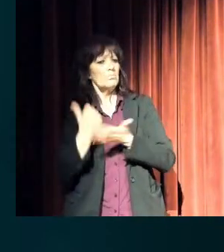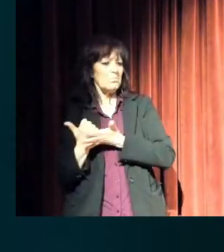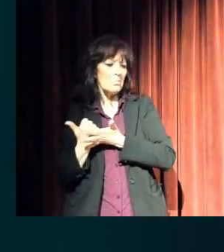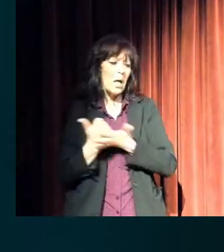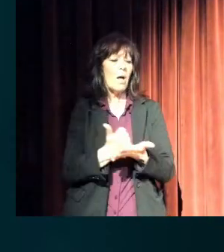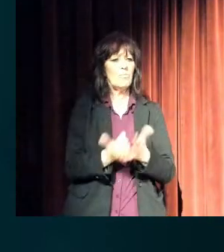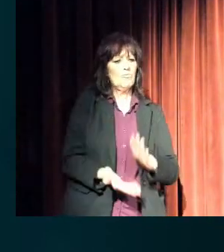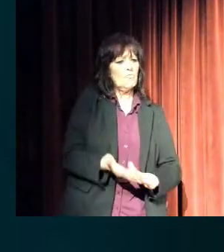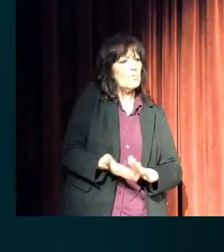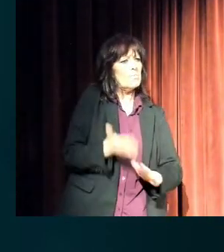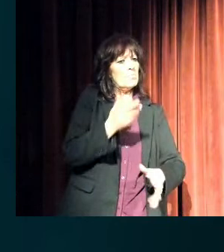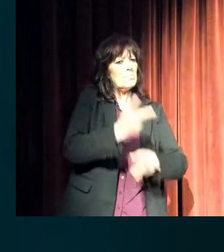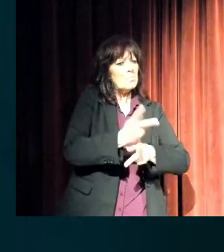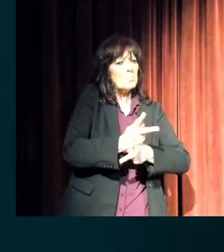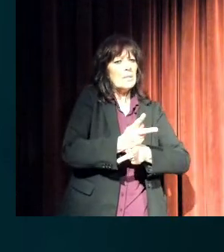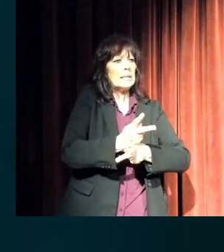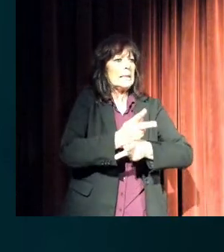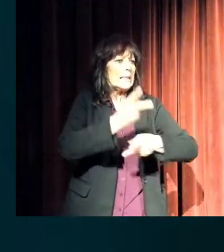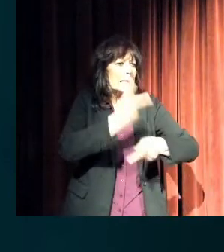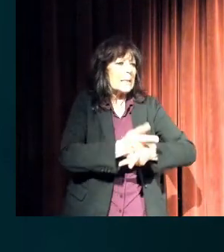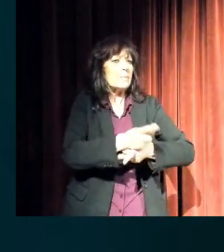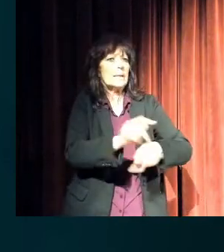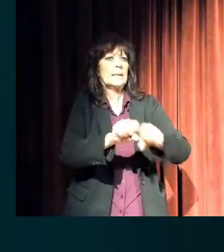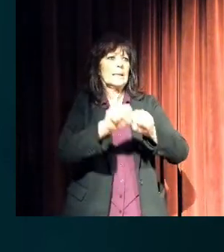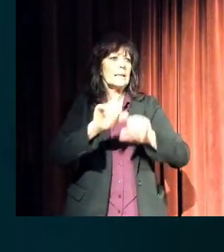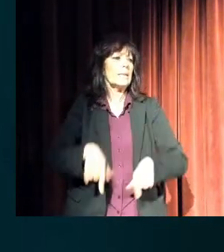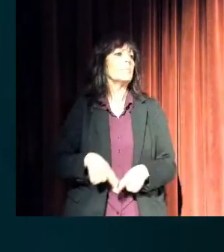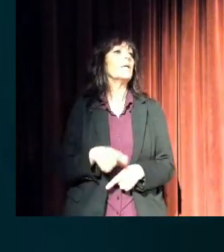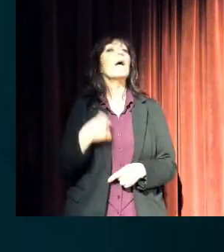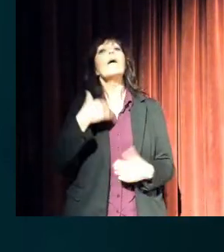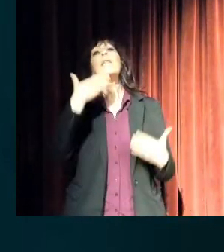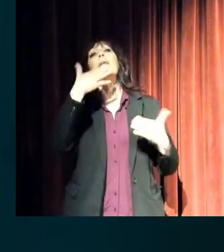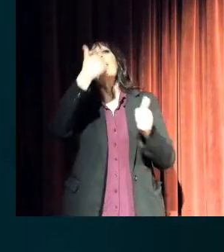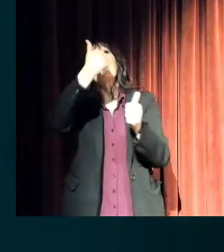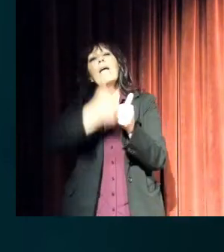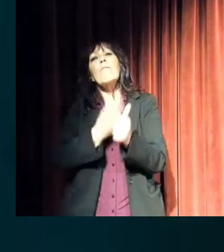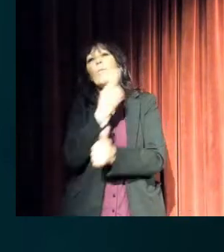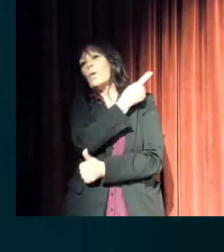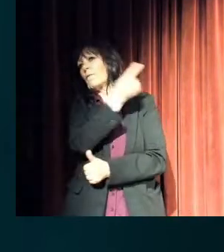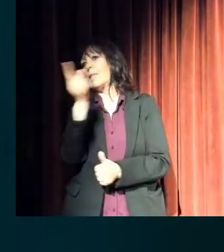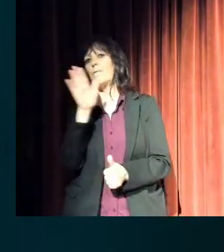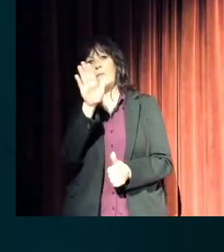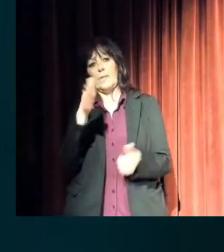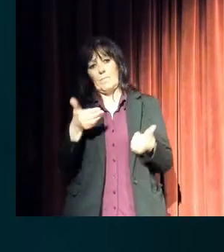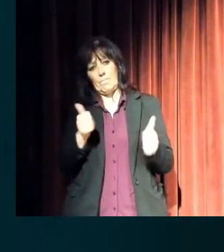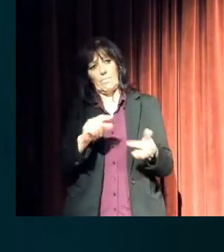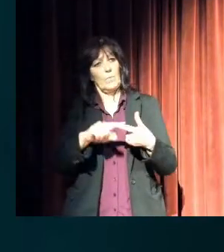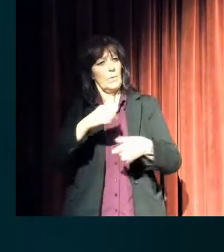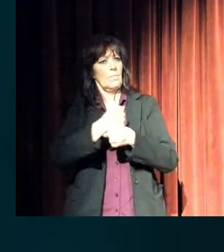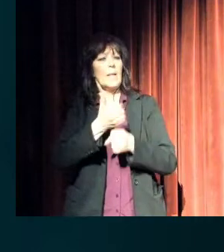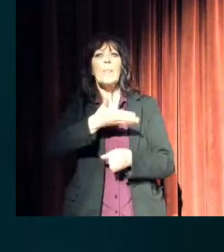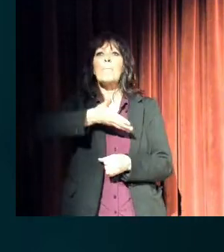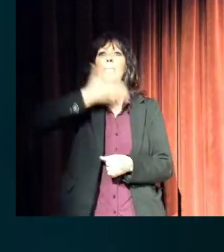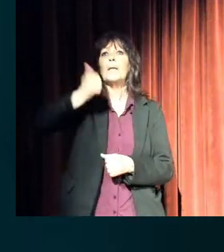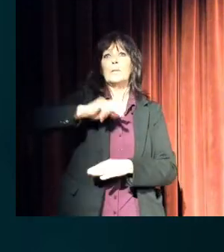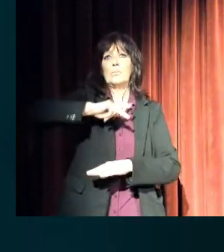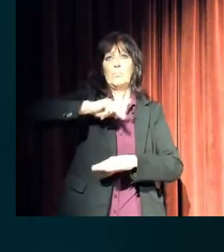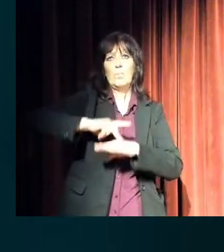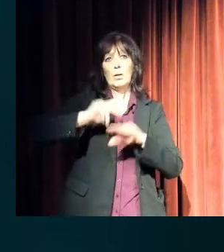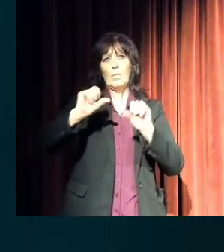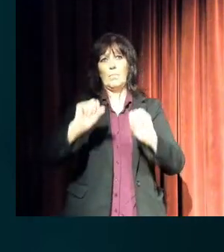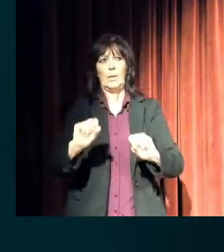in operating, maintaining, and preserving the system. I thank each and every one of them for their efforts to create the best parks